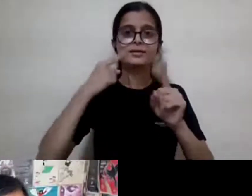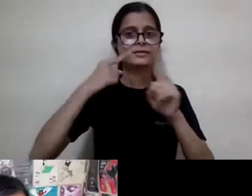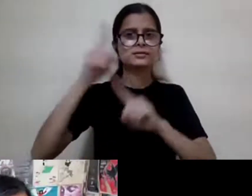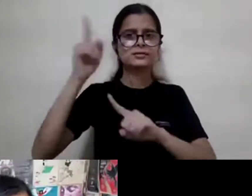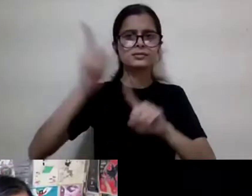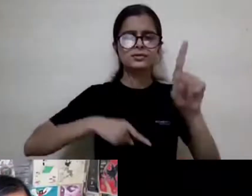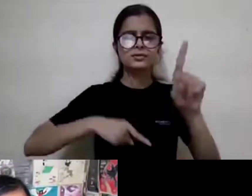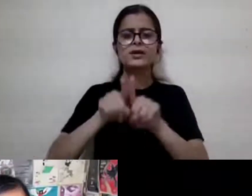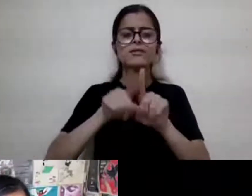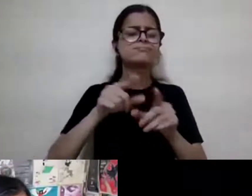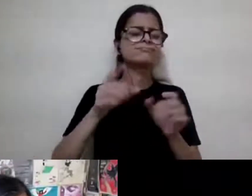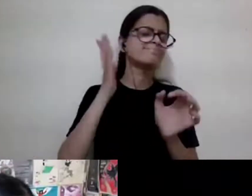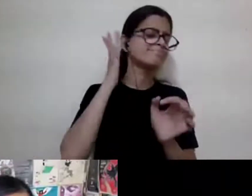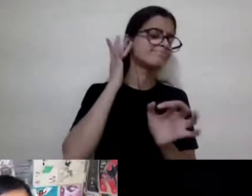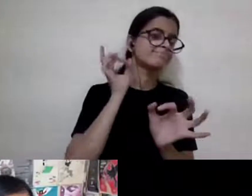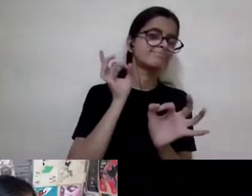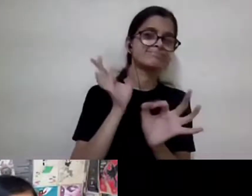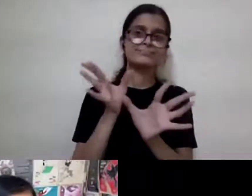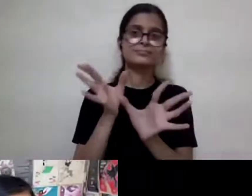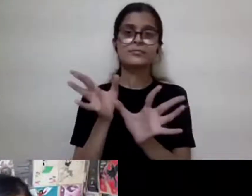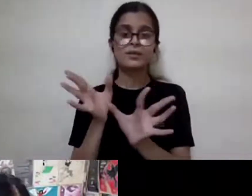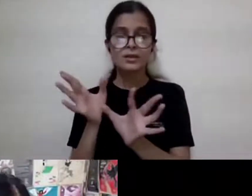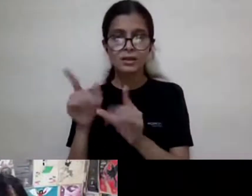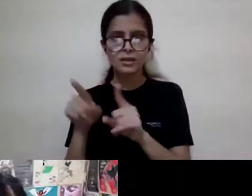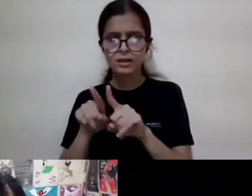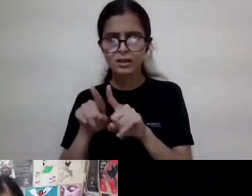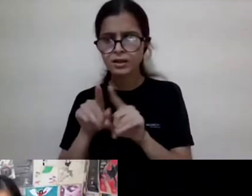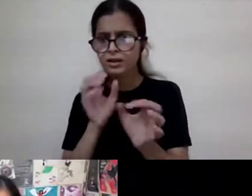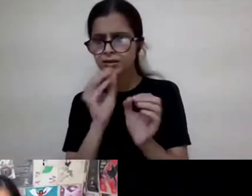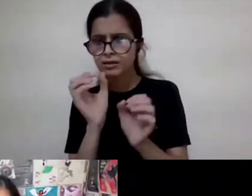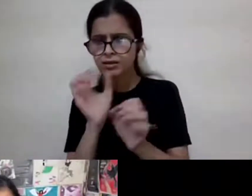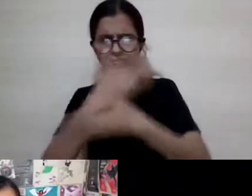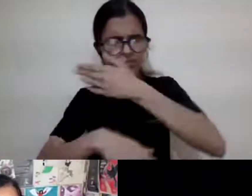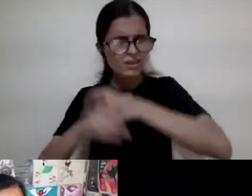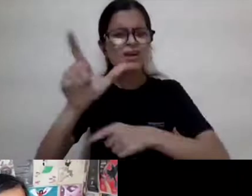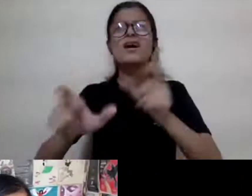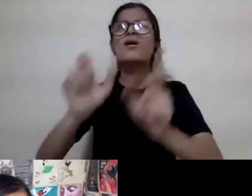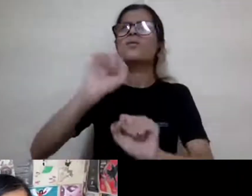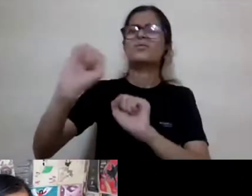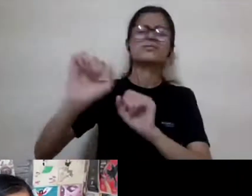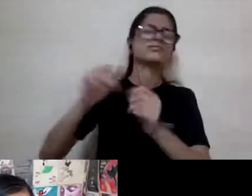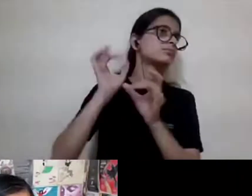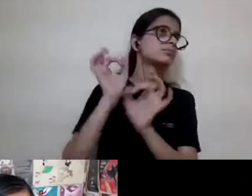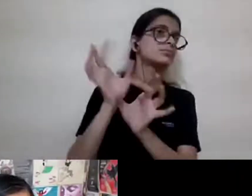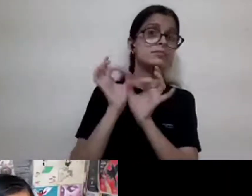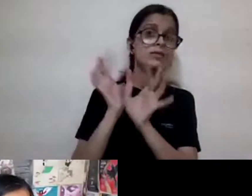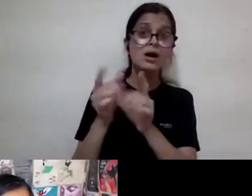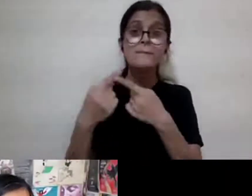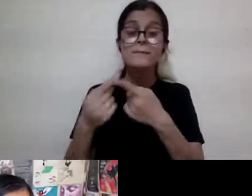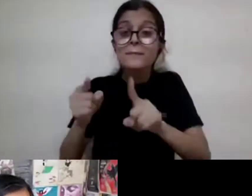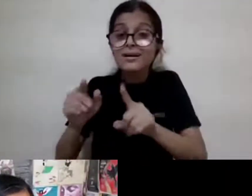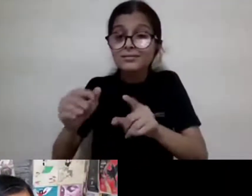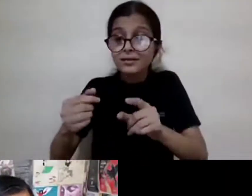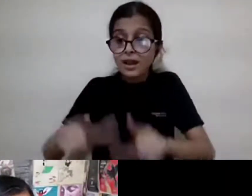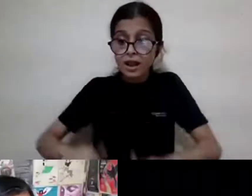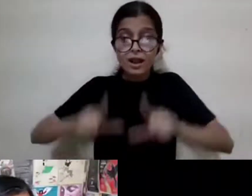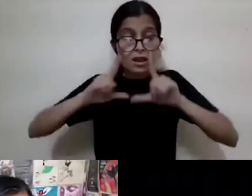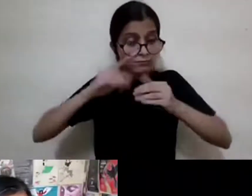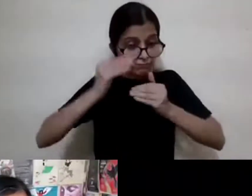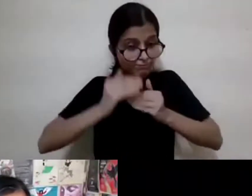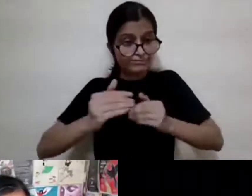in the work of designers for disability, because lifestyle aspirations is such an important